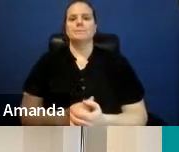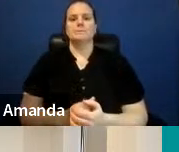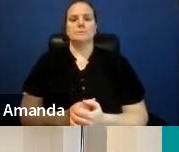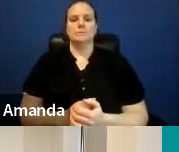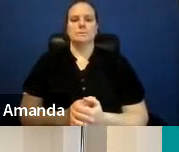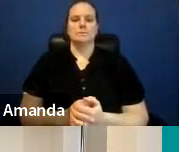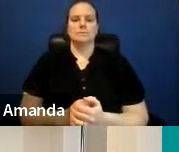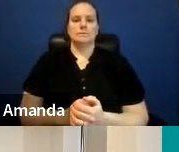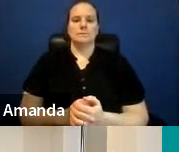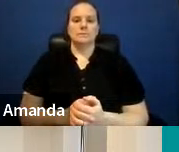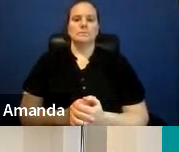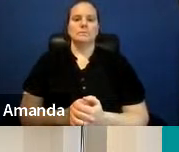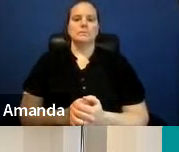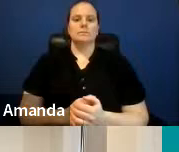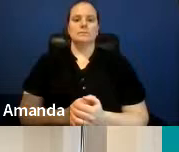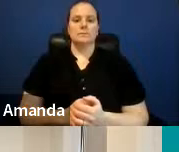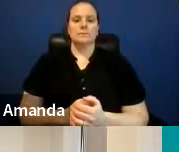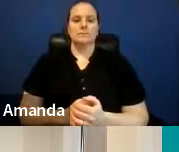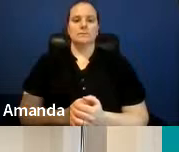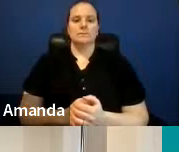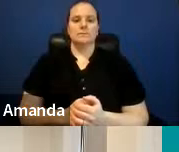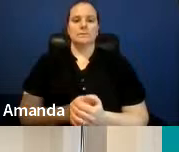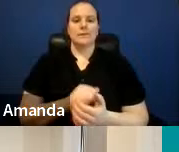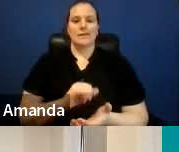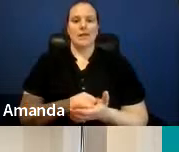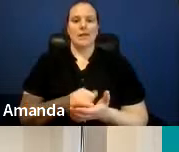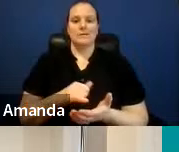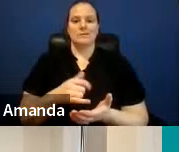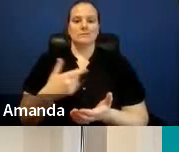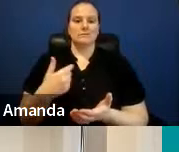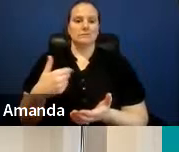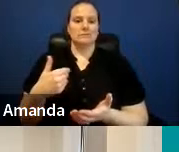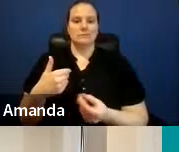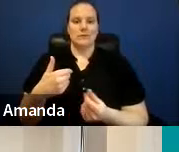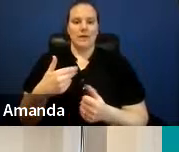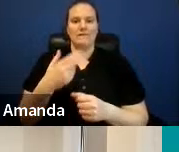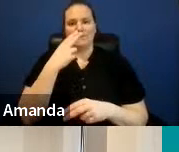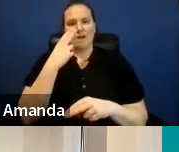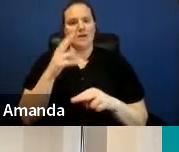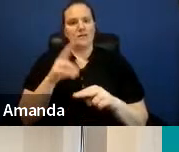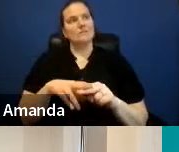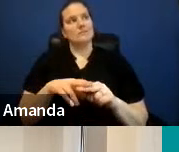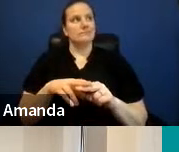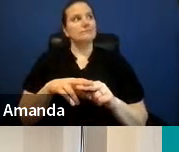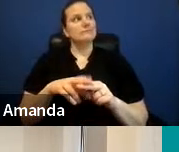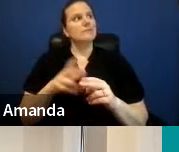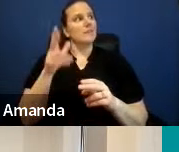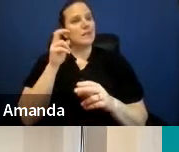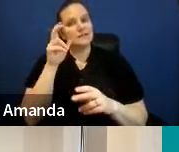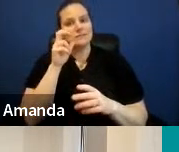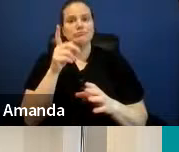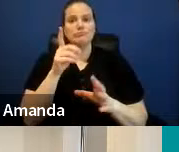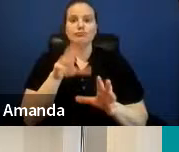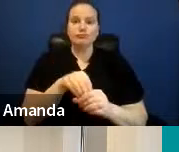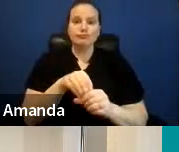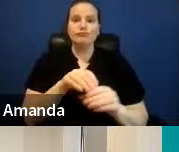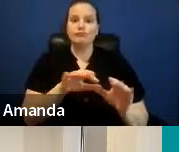I guess, I don't know, fun's a good word, I guess, but it was fun for me to listen to because it was really engaging